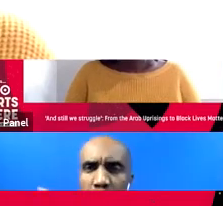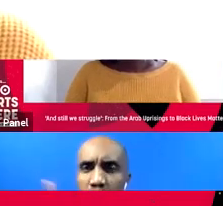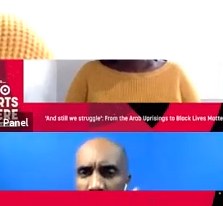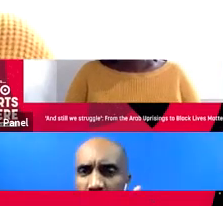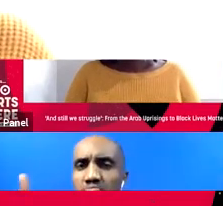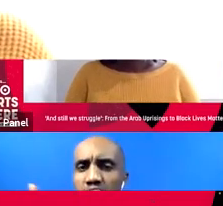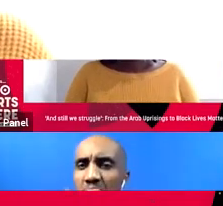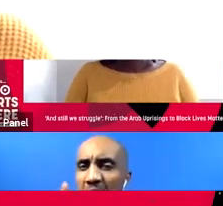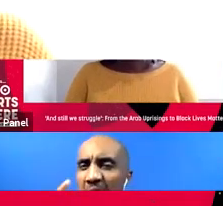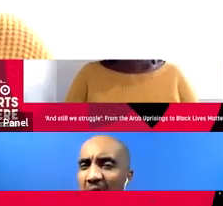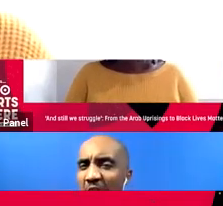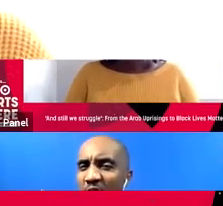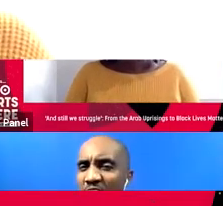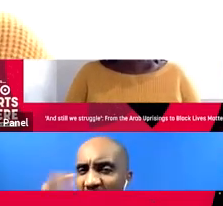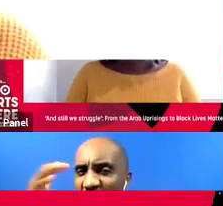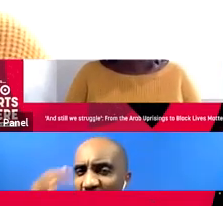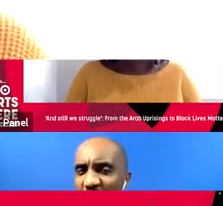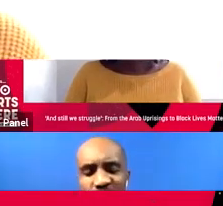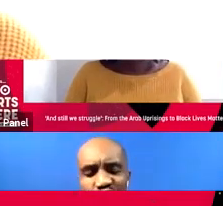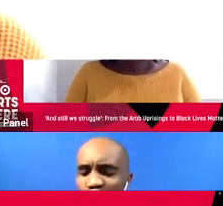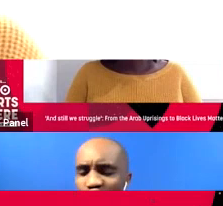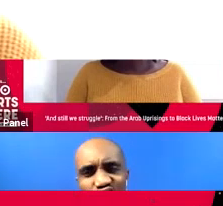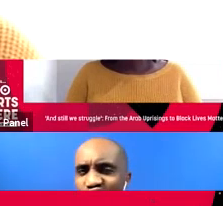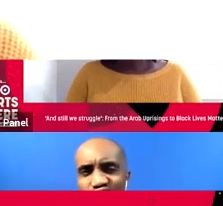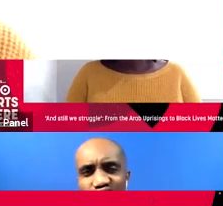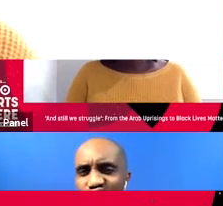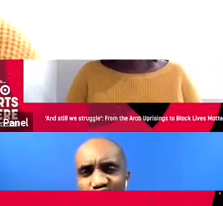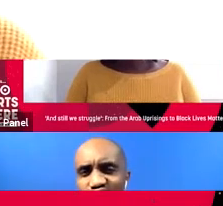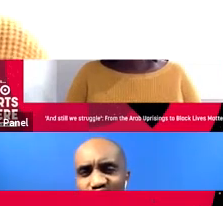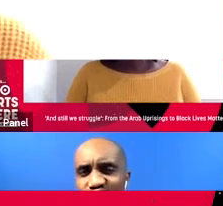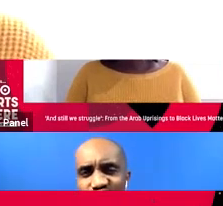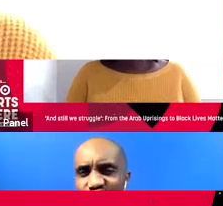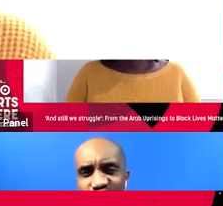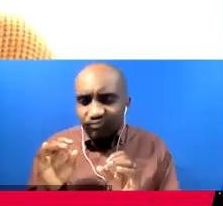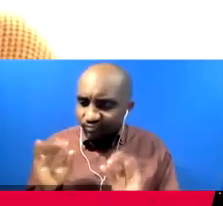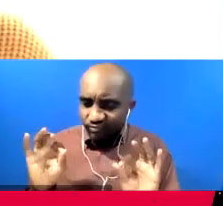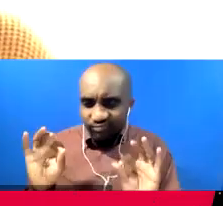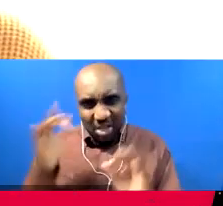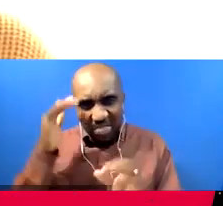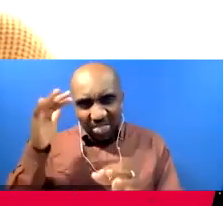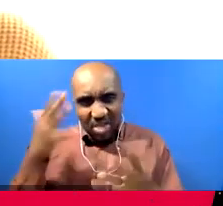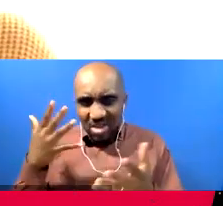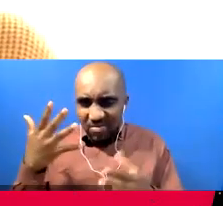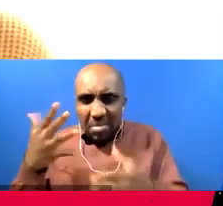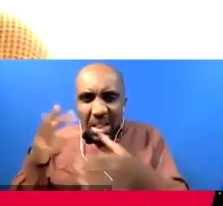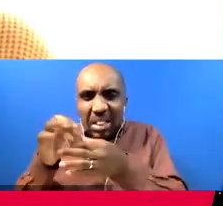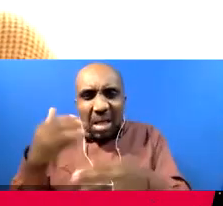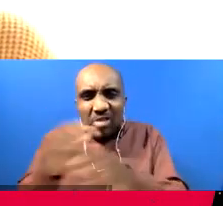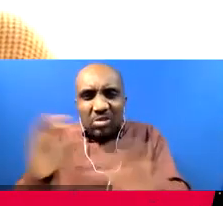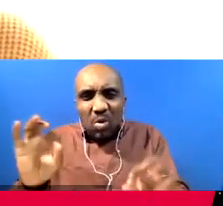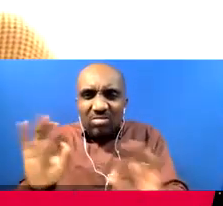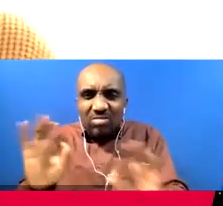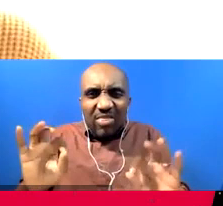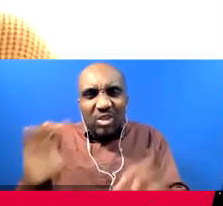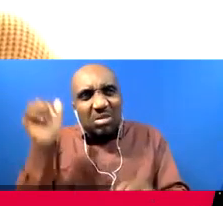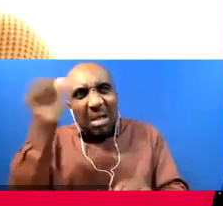the movements around the world. But at the same time, I think that it's a bit dead, I guess you could say, if it's just